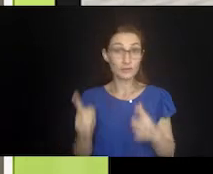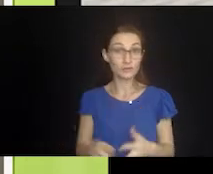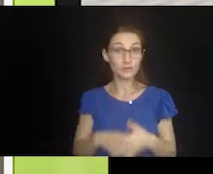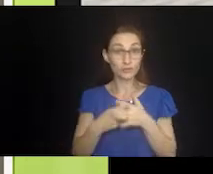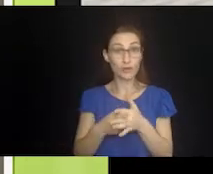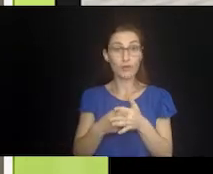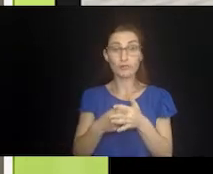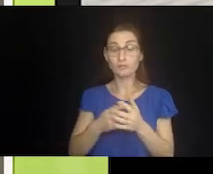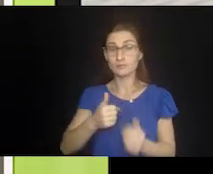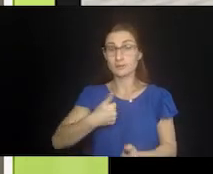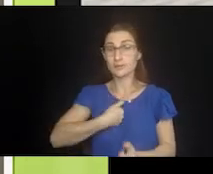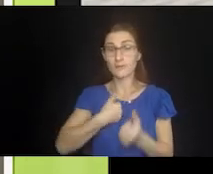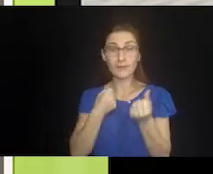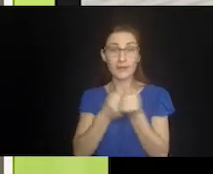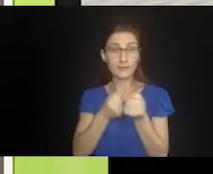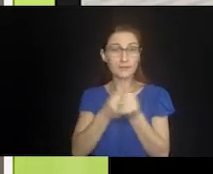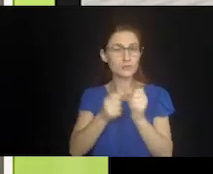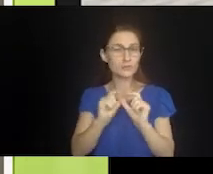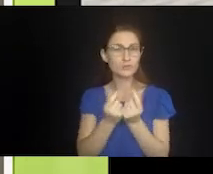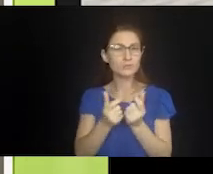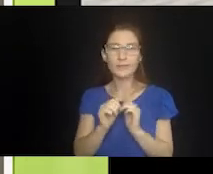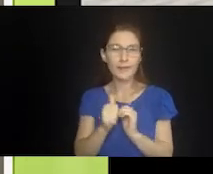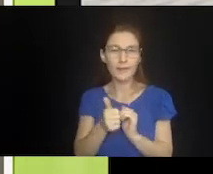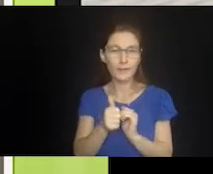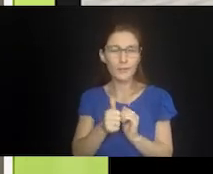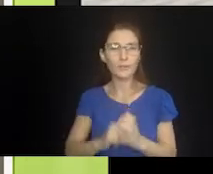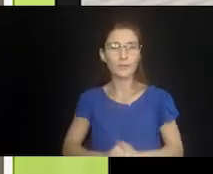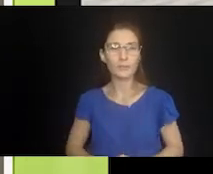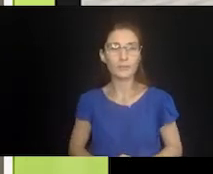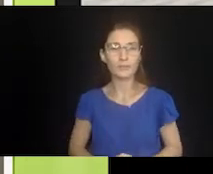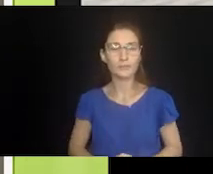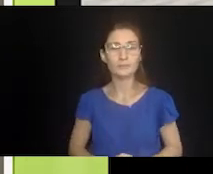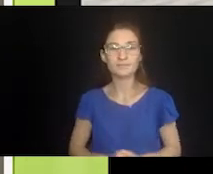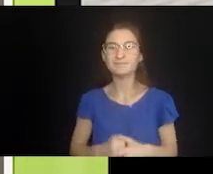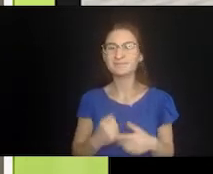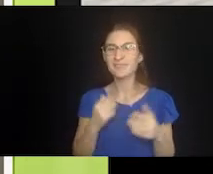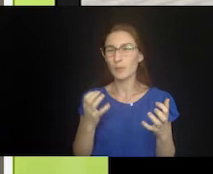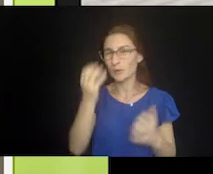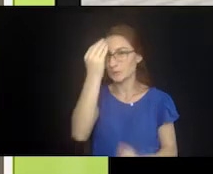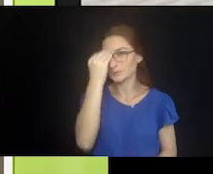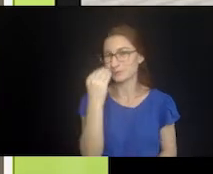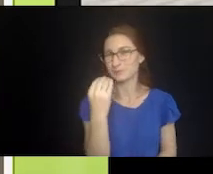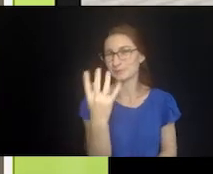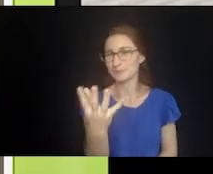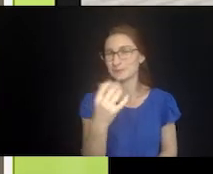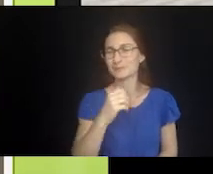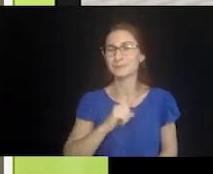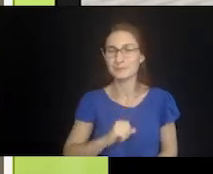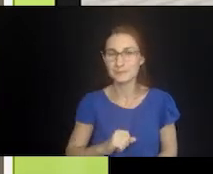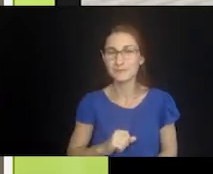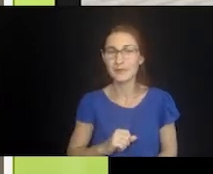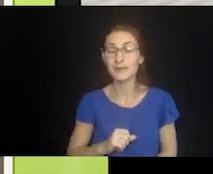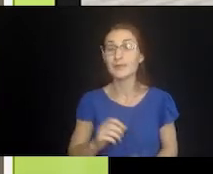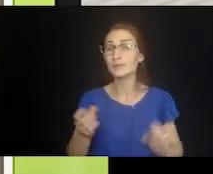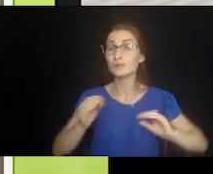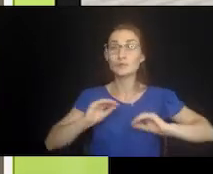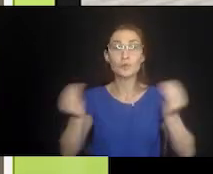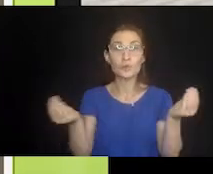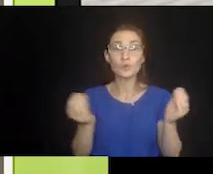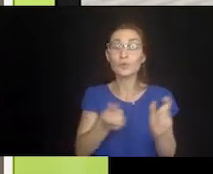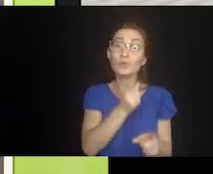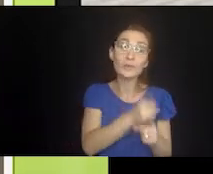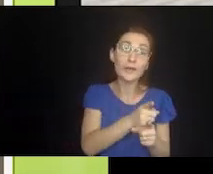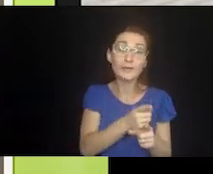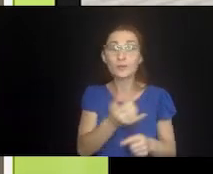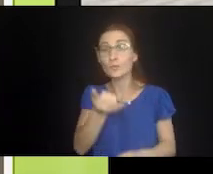So how do I start a self-advocacy group? And I just want to make a point